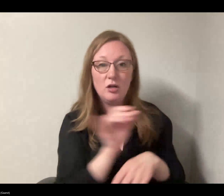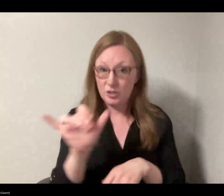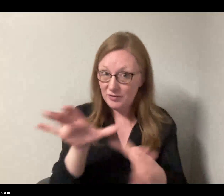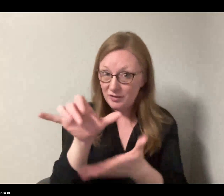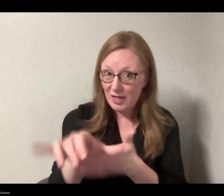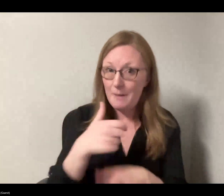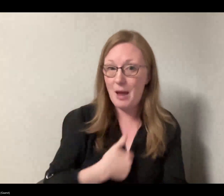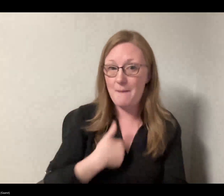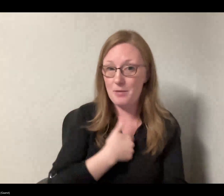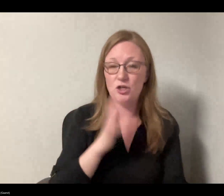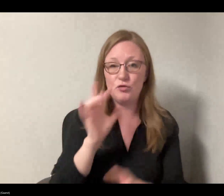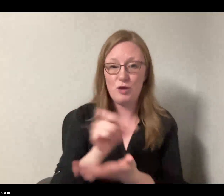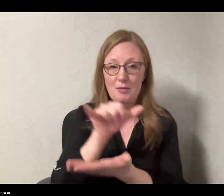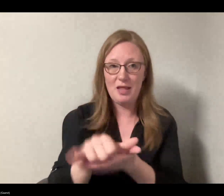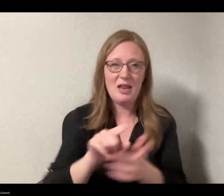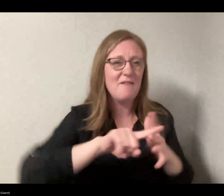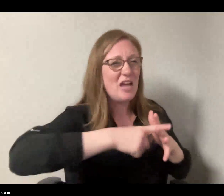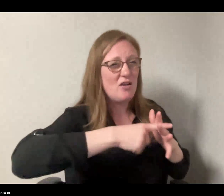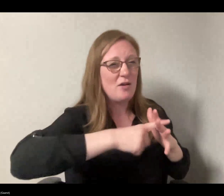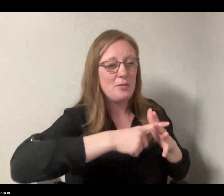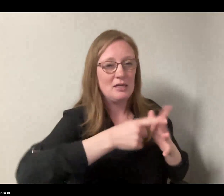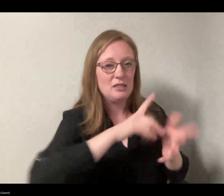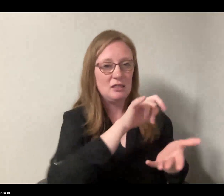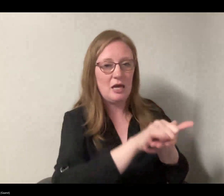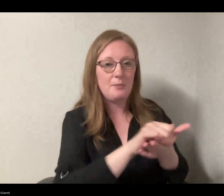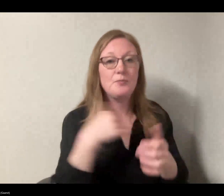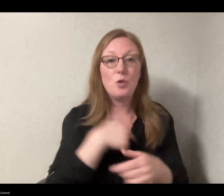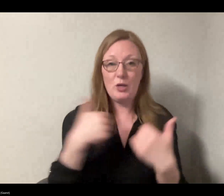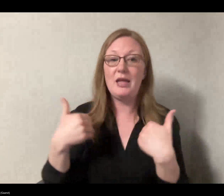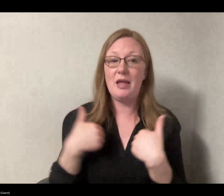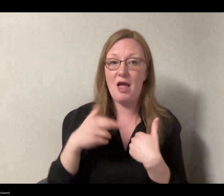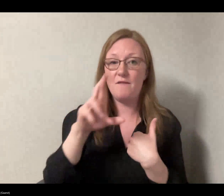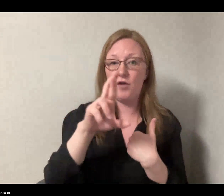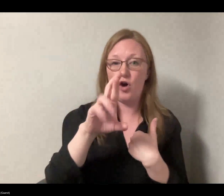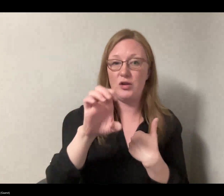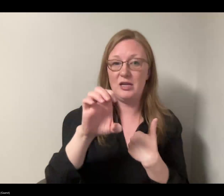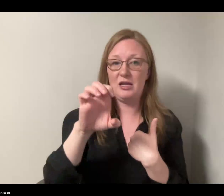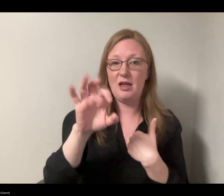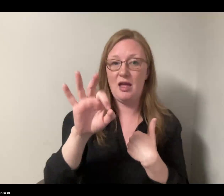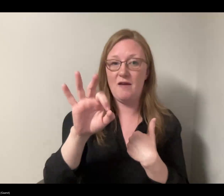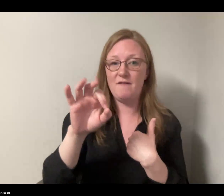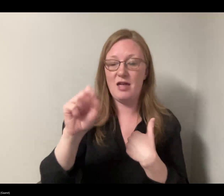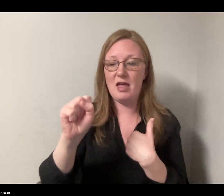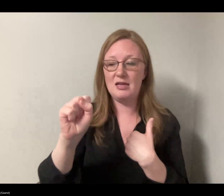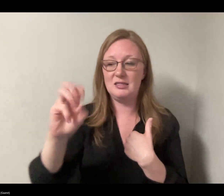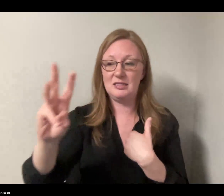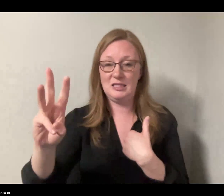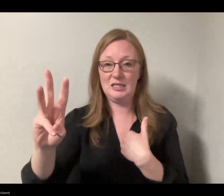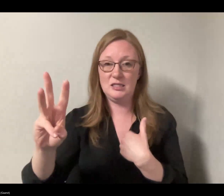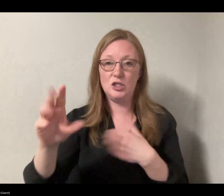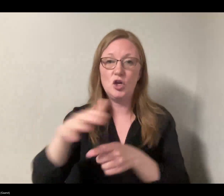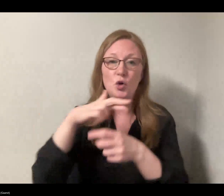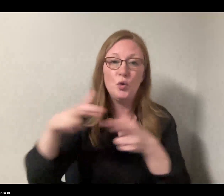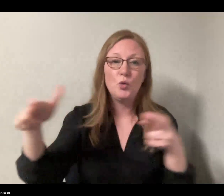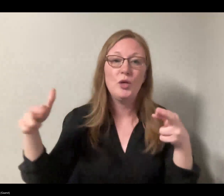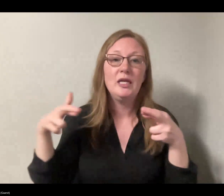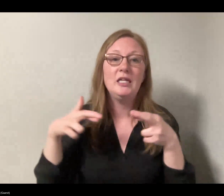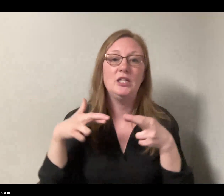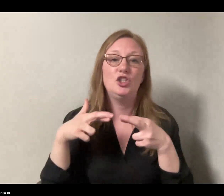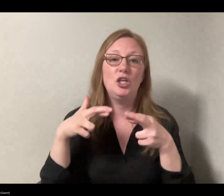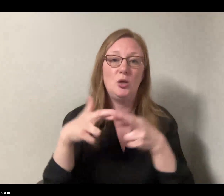My apologies. At the very beginning. We do have the RESF 6, the Regional Emergency Support Function meeting